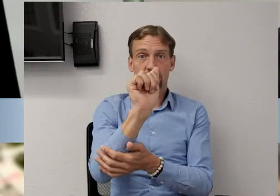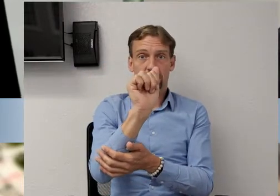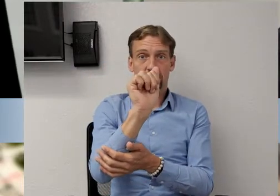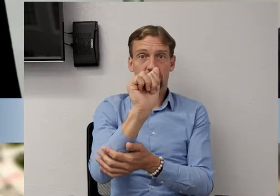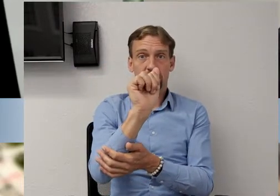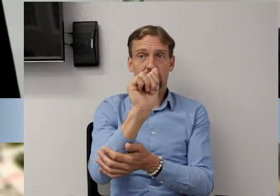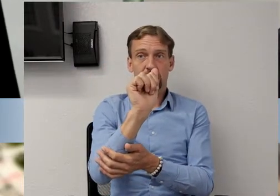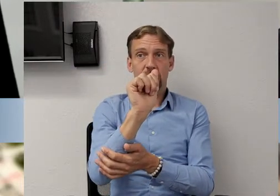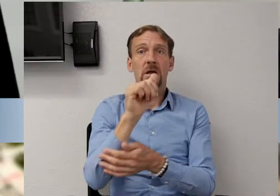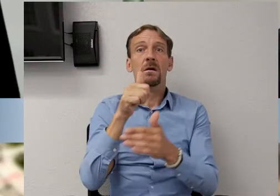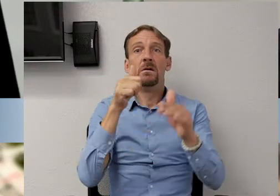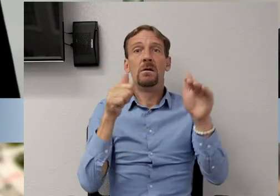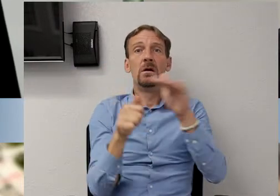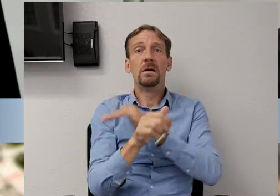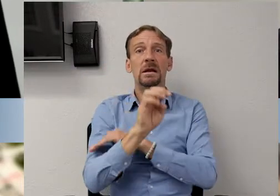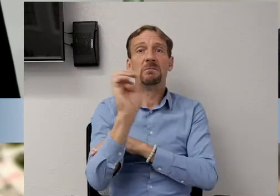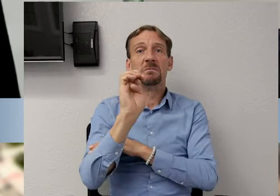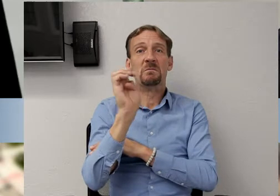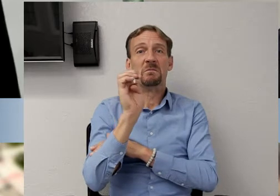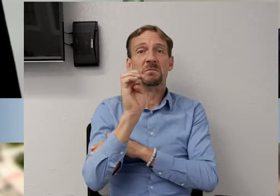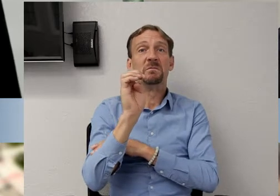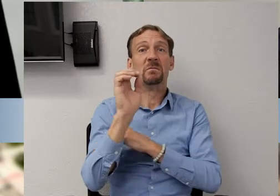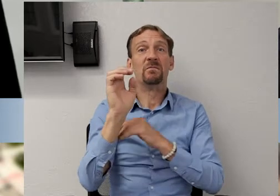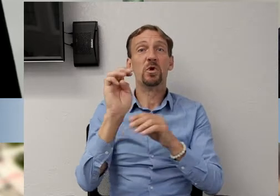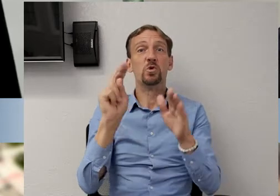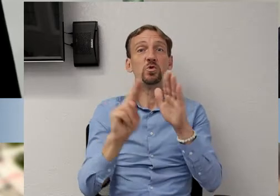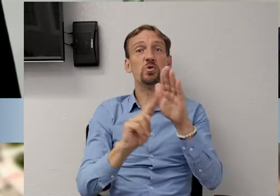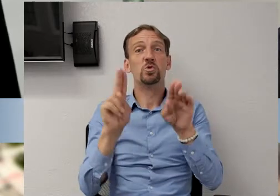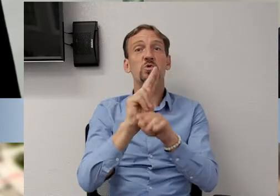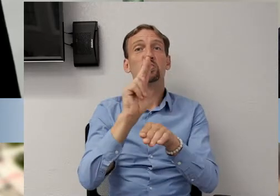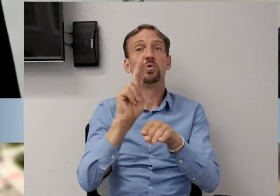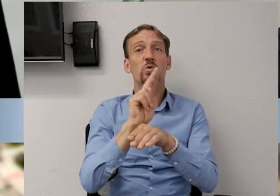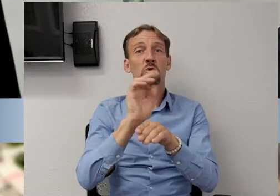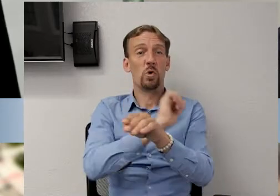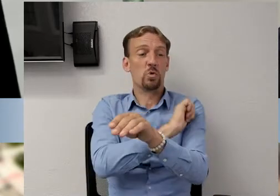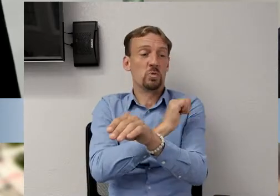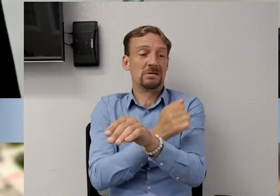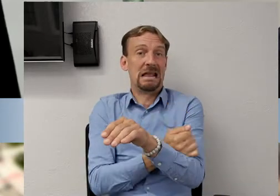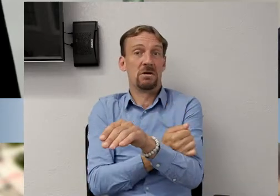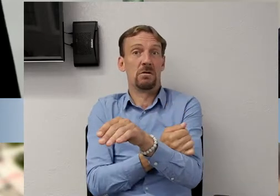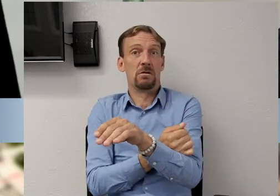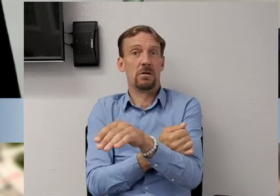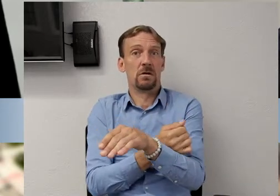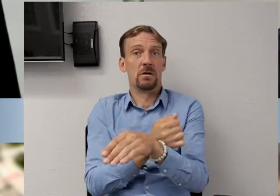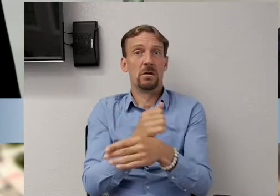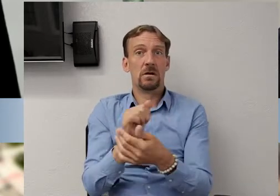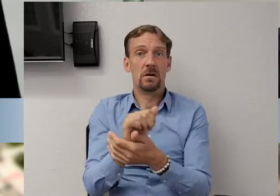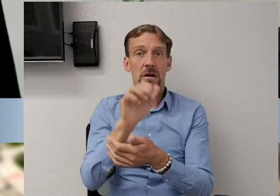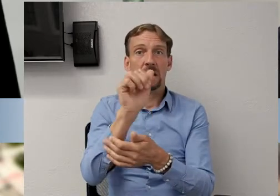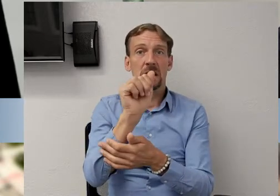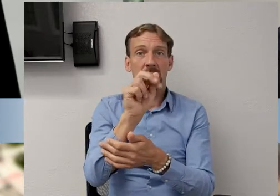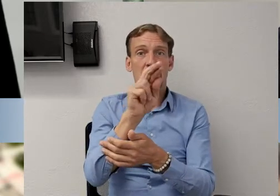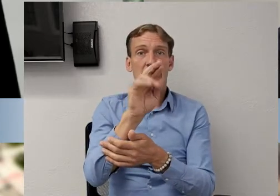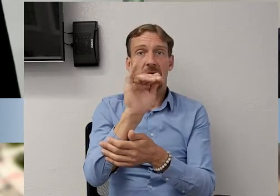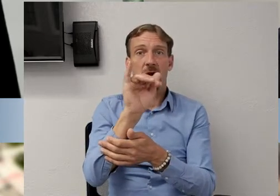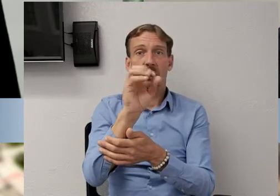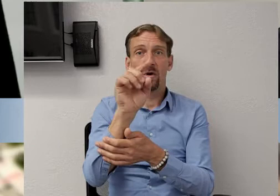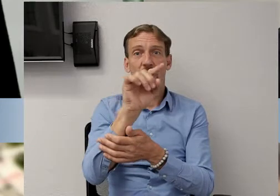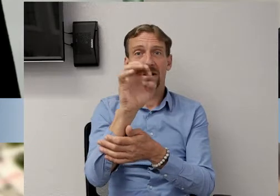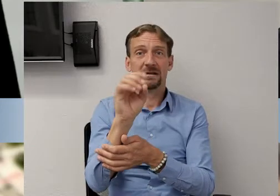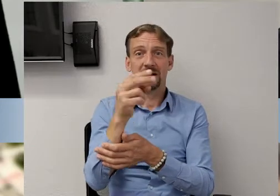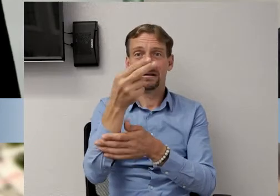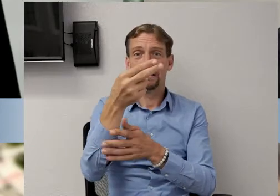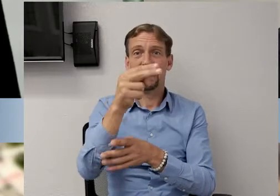under the emergency use authorization, is the aerosolized